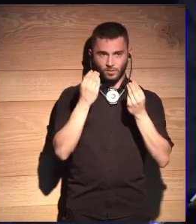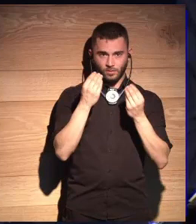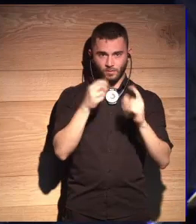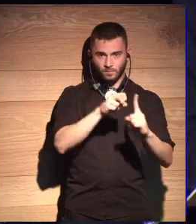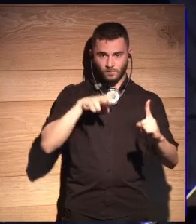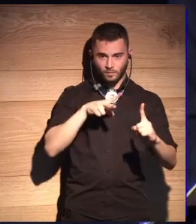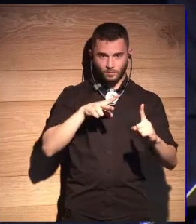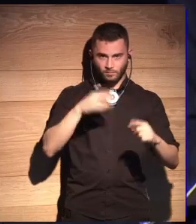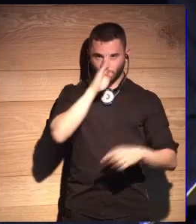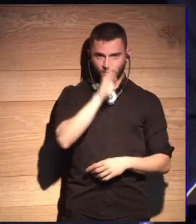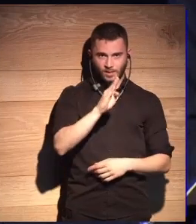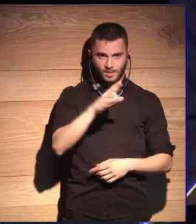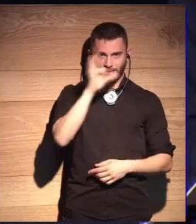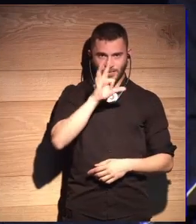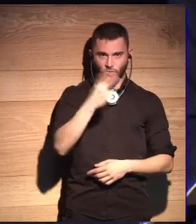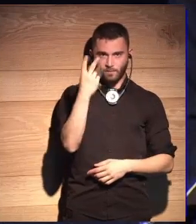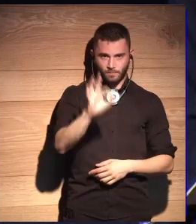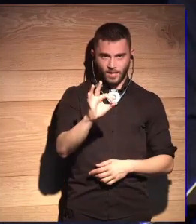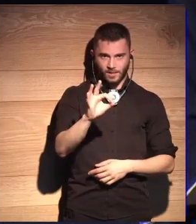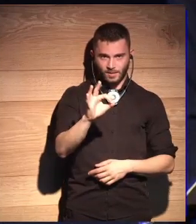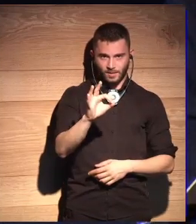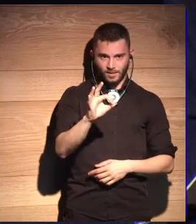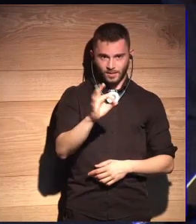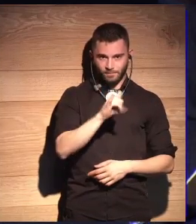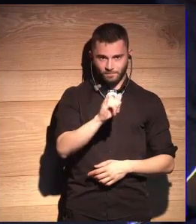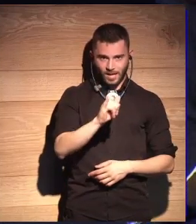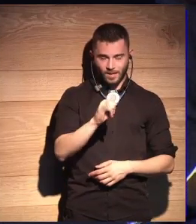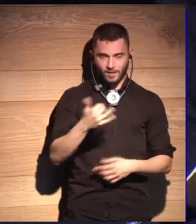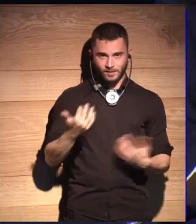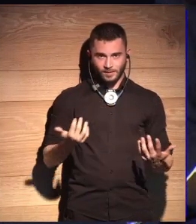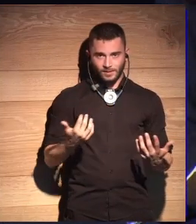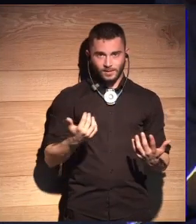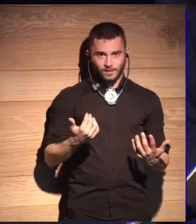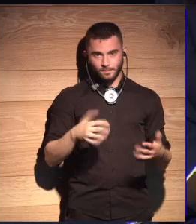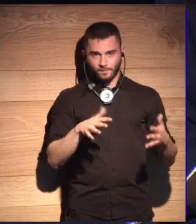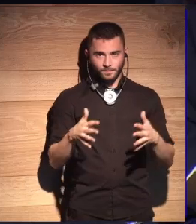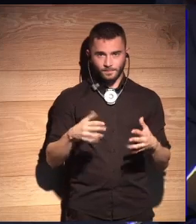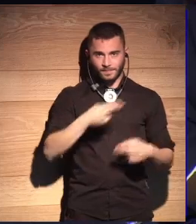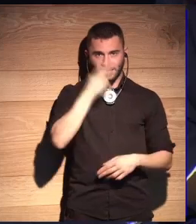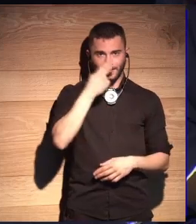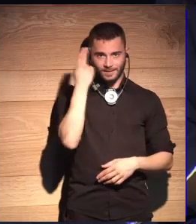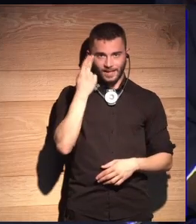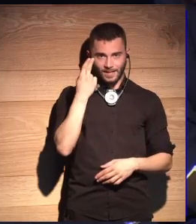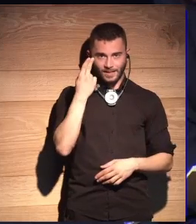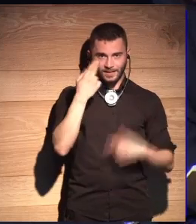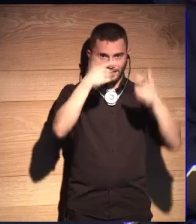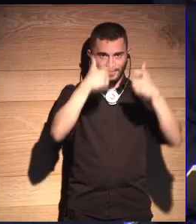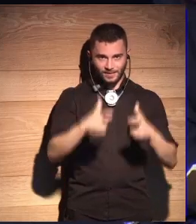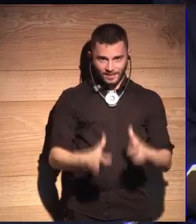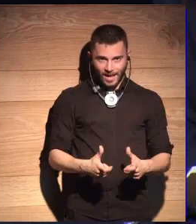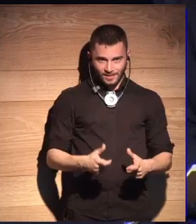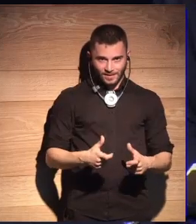parties was one that they represented in some sense class interests in some way. The key term there being interests,